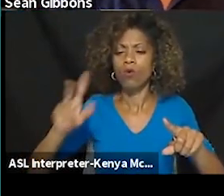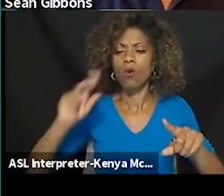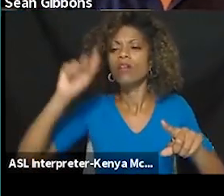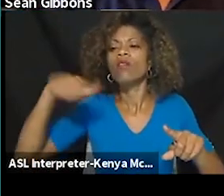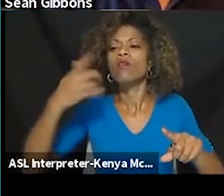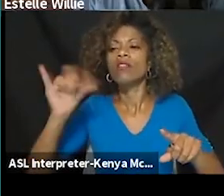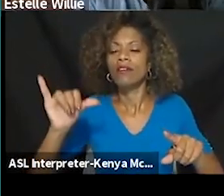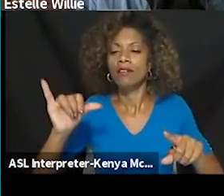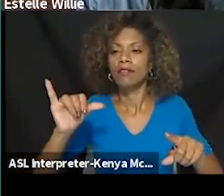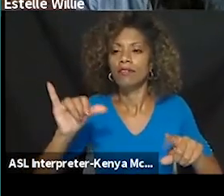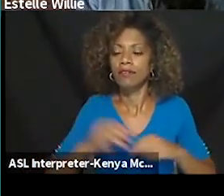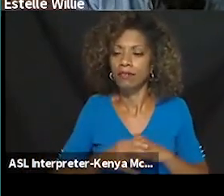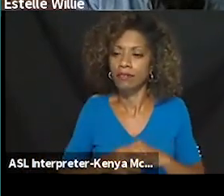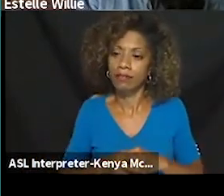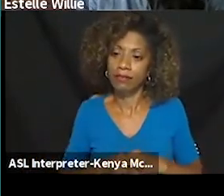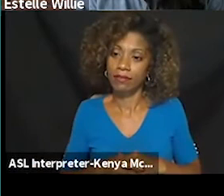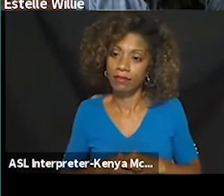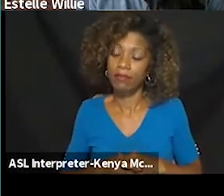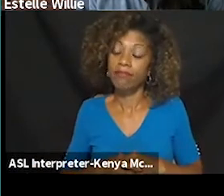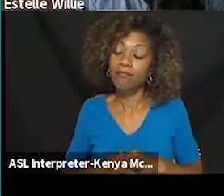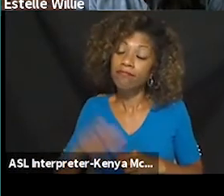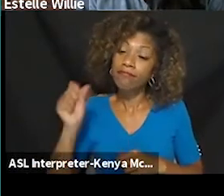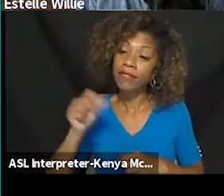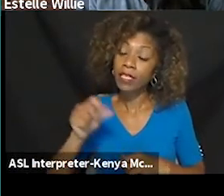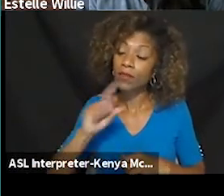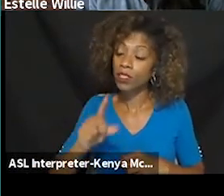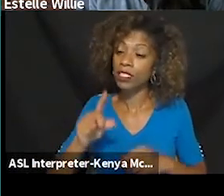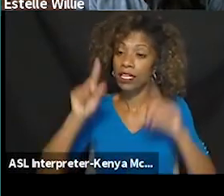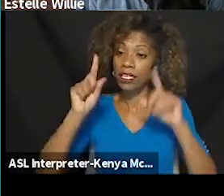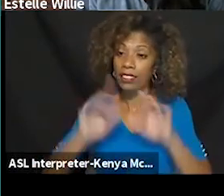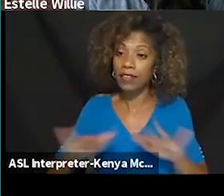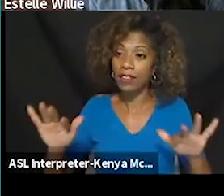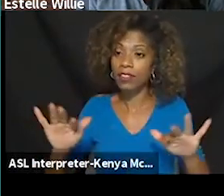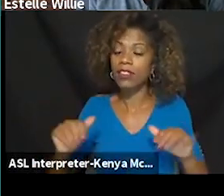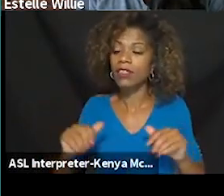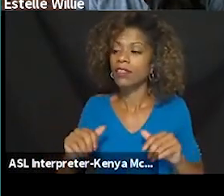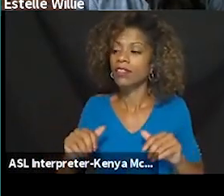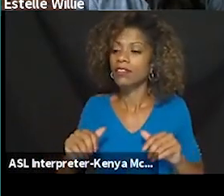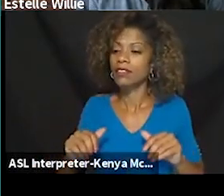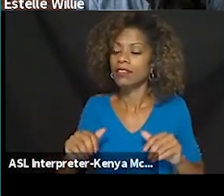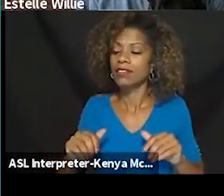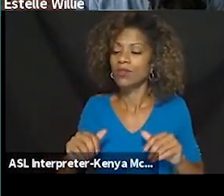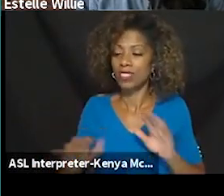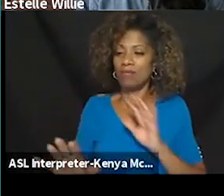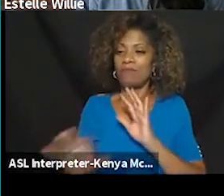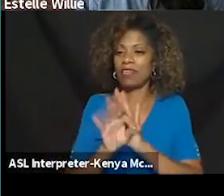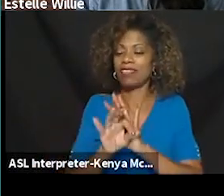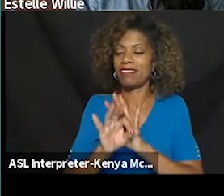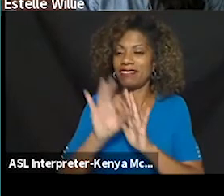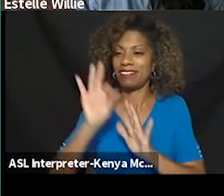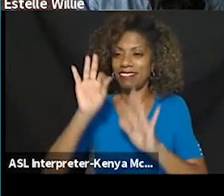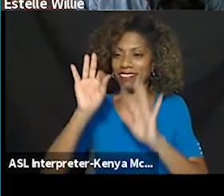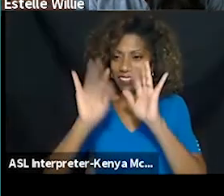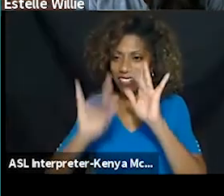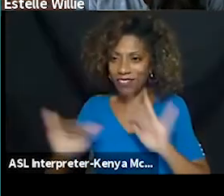like? Yeah, it was actually pretty diverse. We did that on purpose. So, we had the